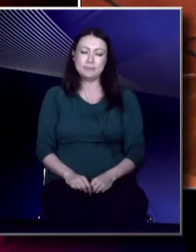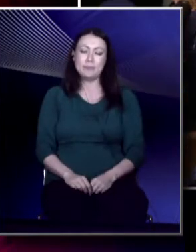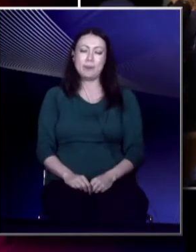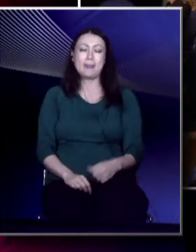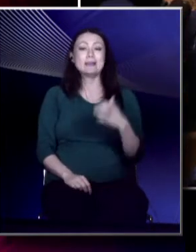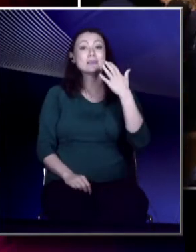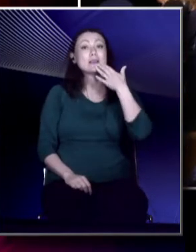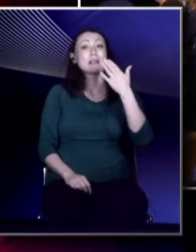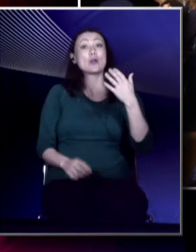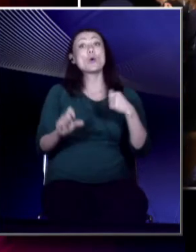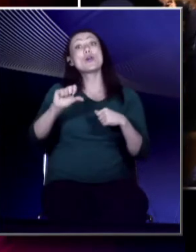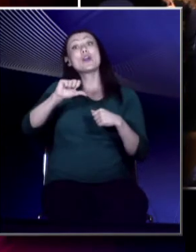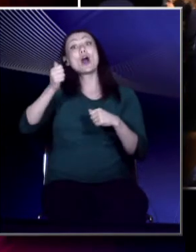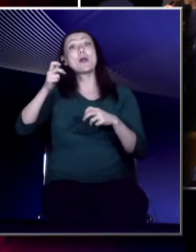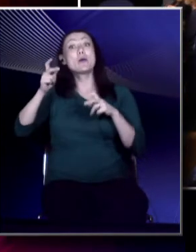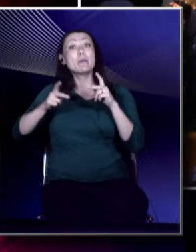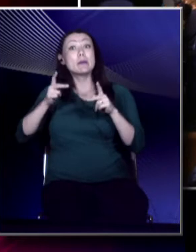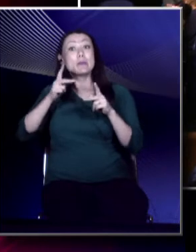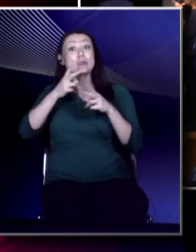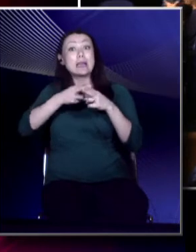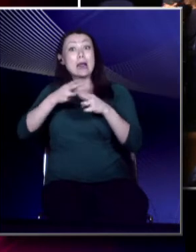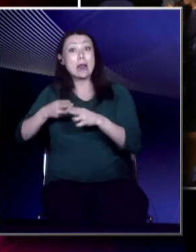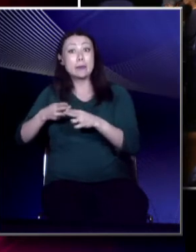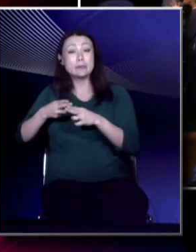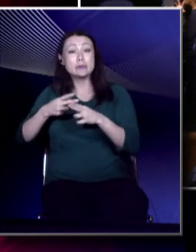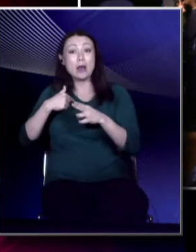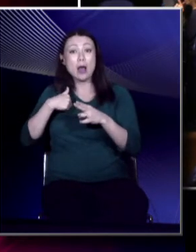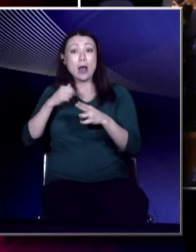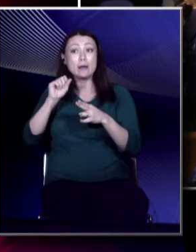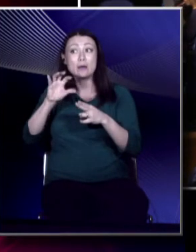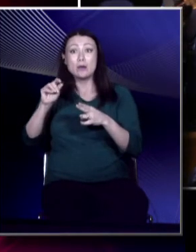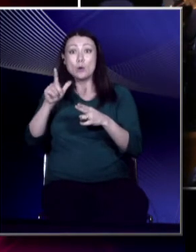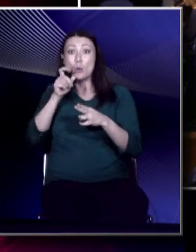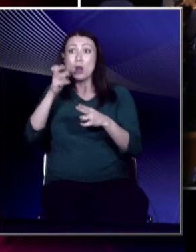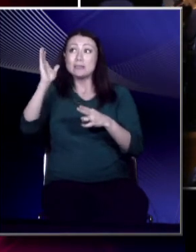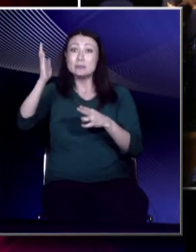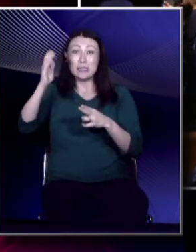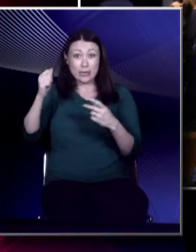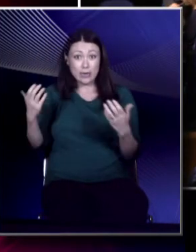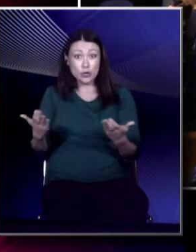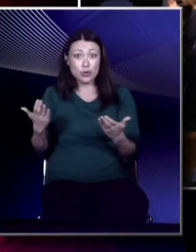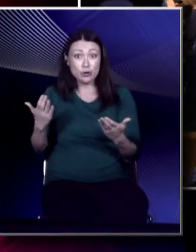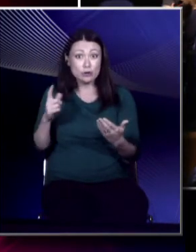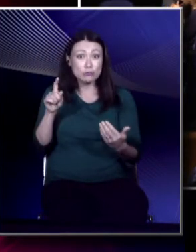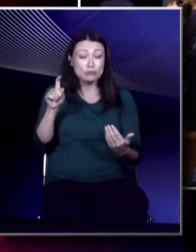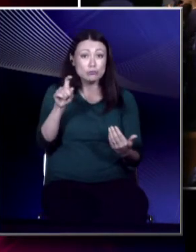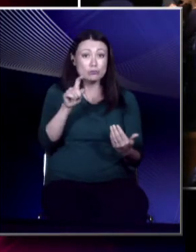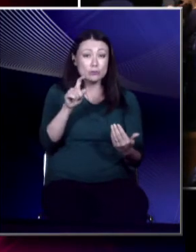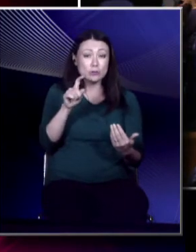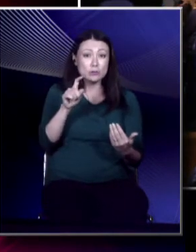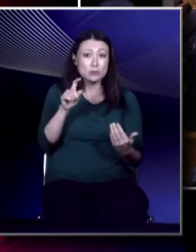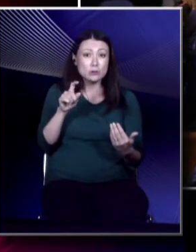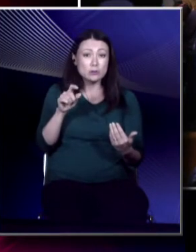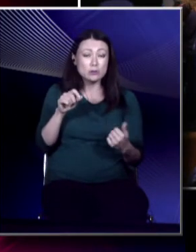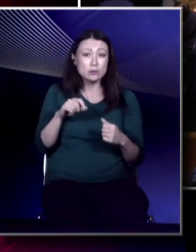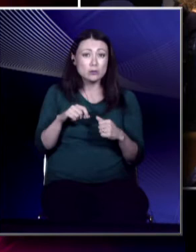The other folks that I mentioned that wanted to speak, are they here? Otherwise, I'm going to continue.